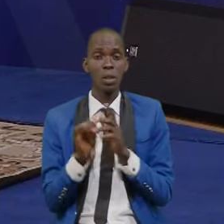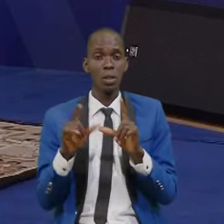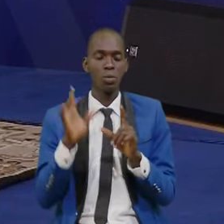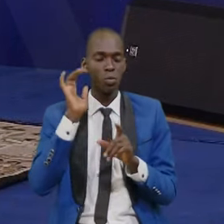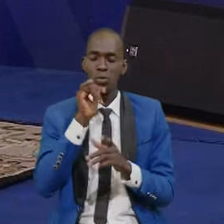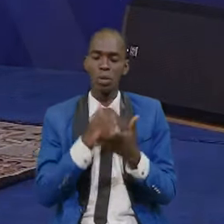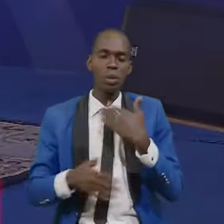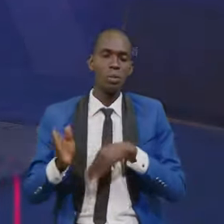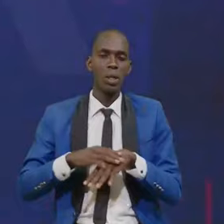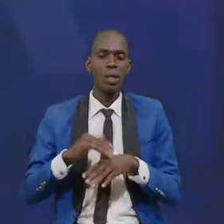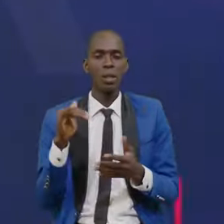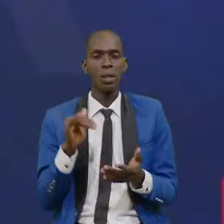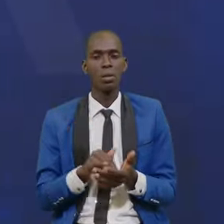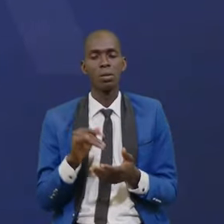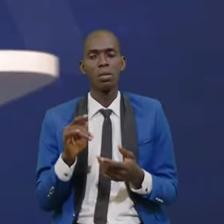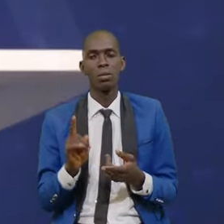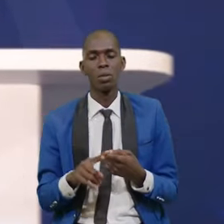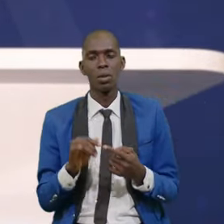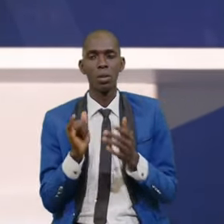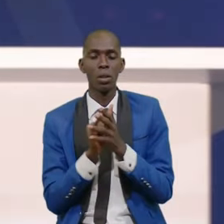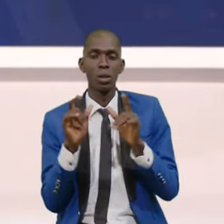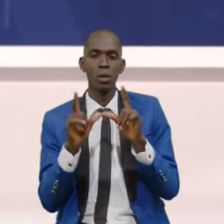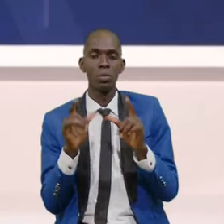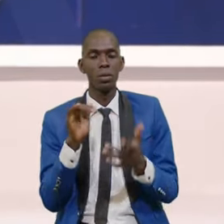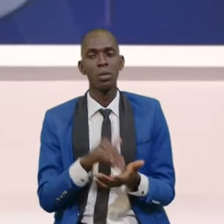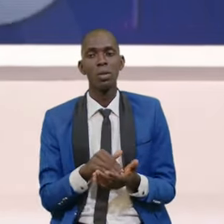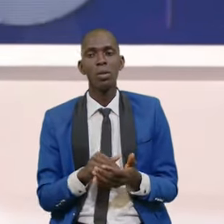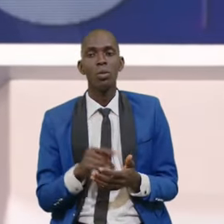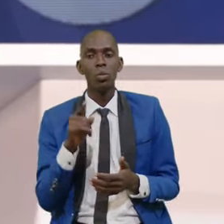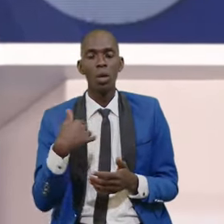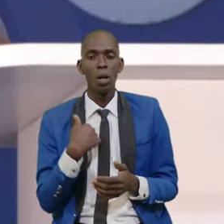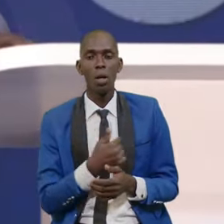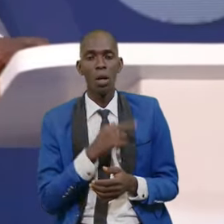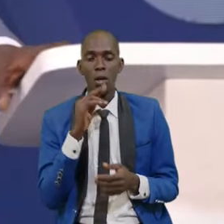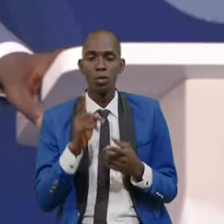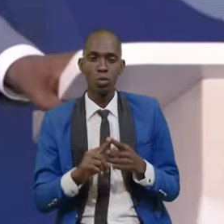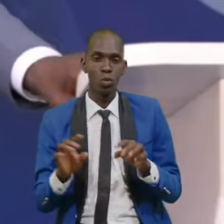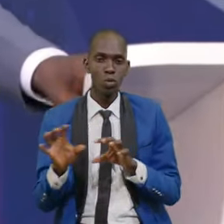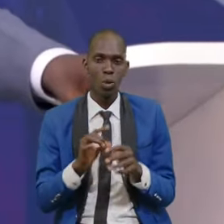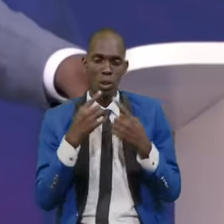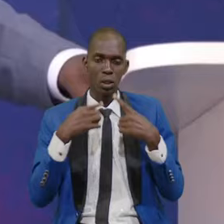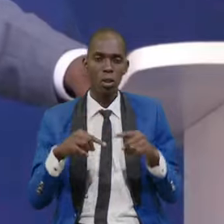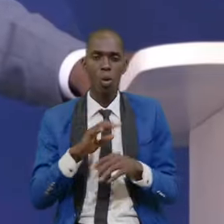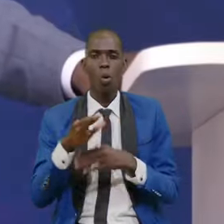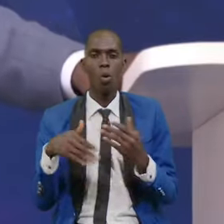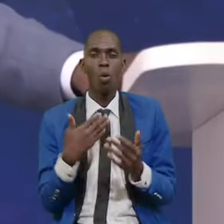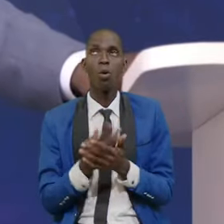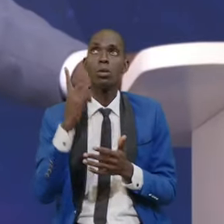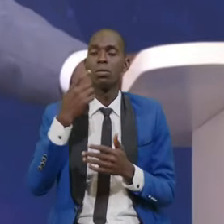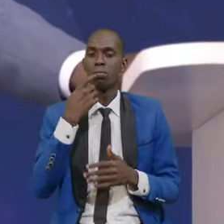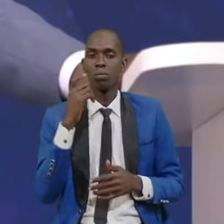class again. What to do, what to declare, everything he has called upon